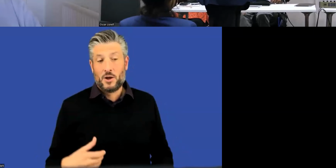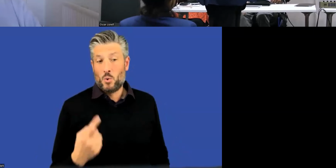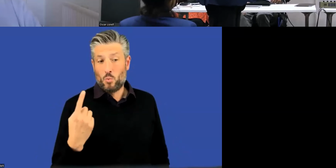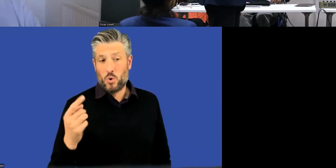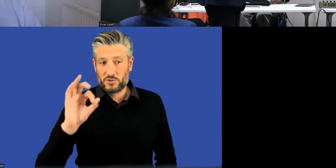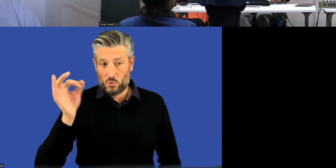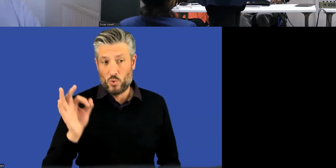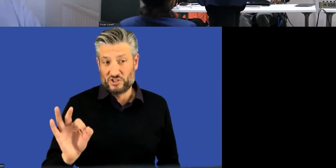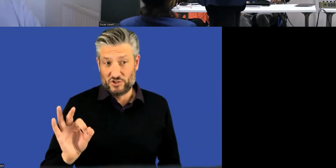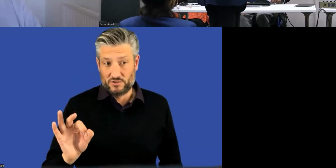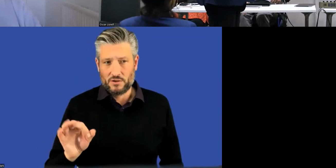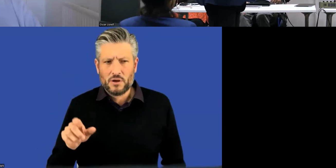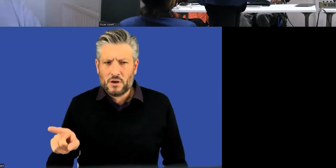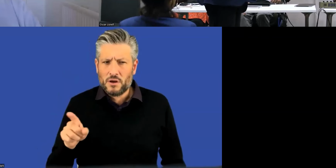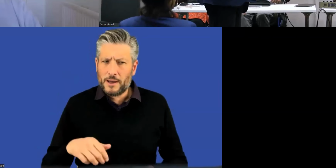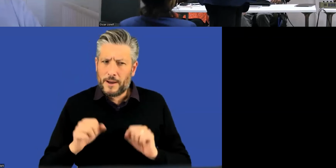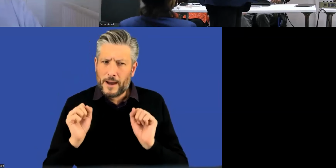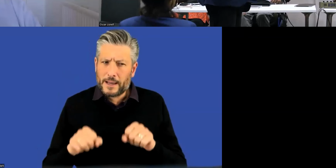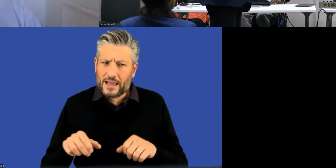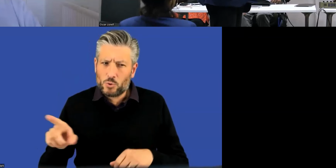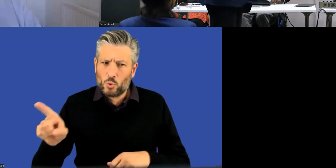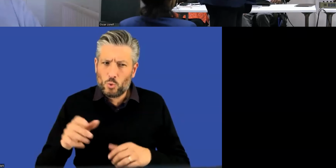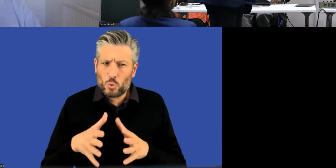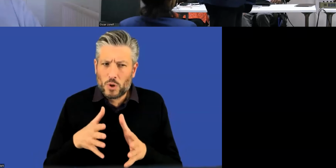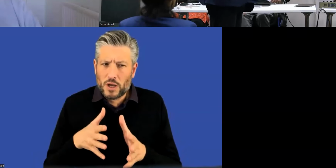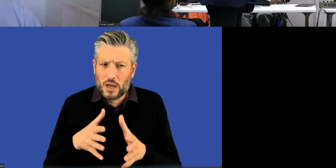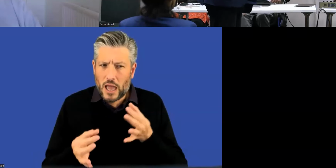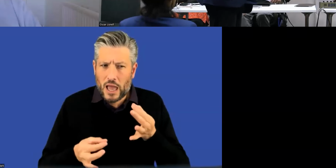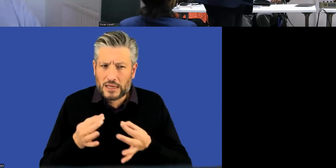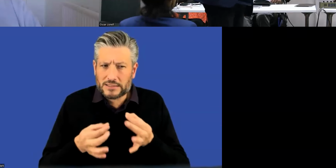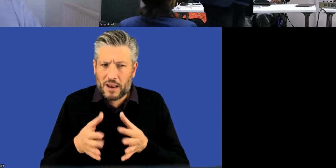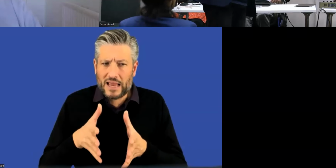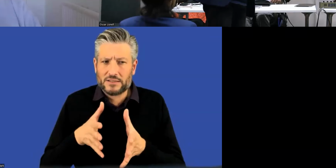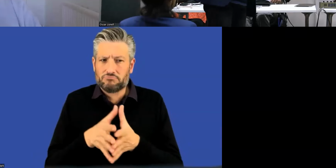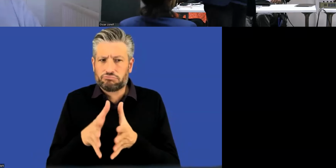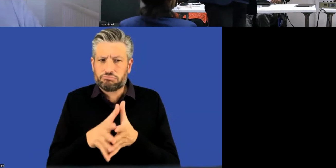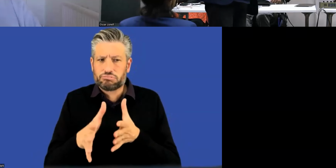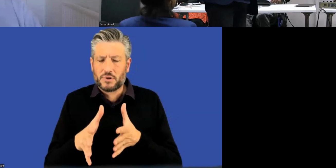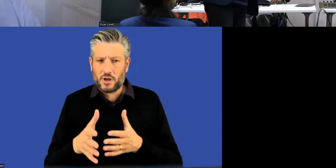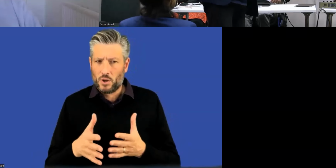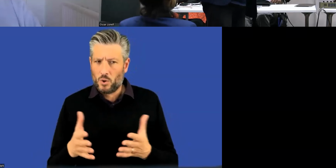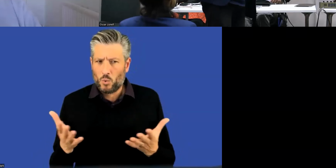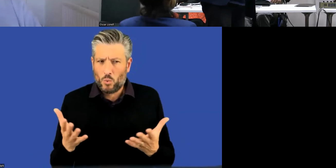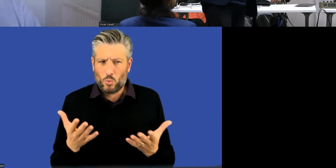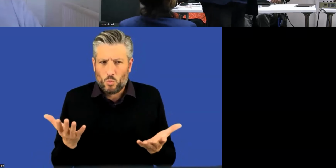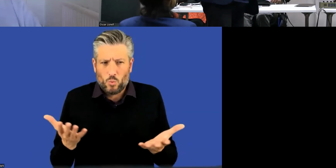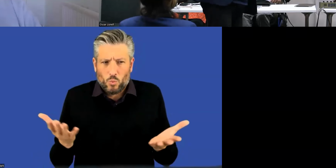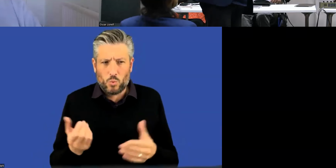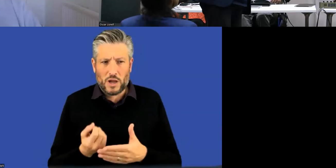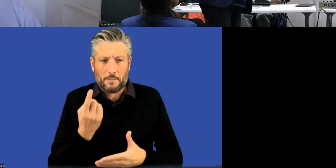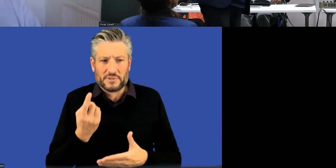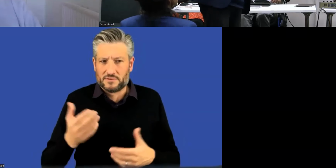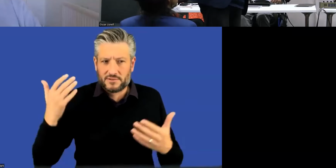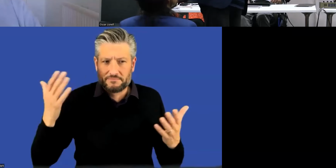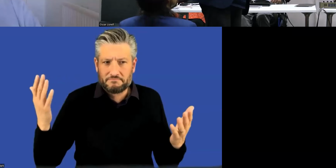could you tell us about what happened and what made this difficult, the most difficult of all transitions for you? And the second thing is,